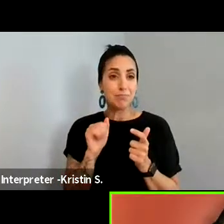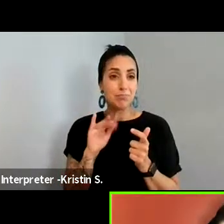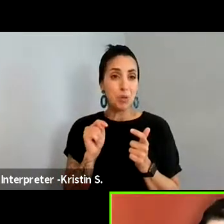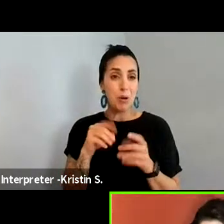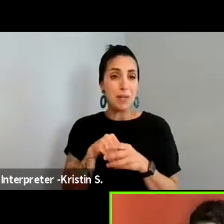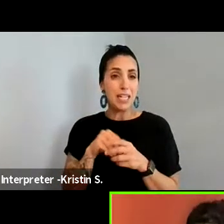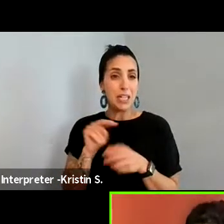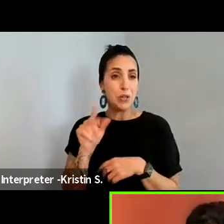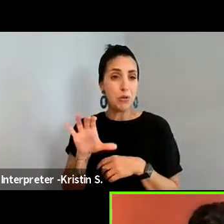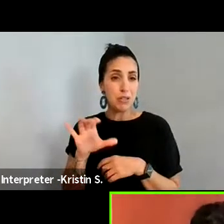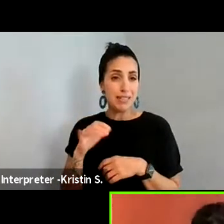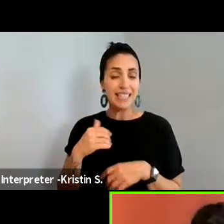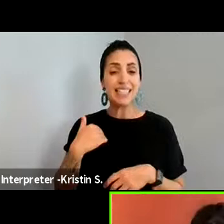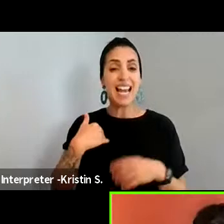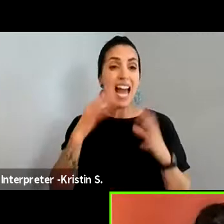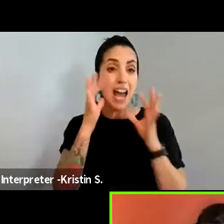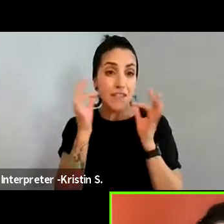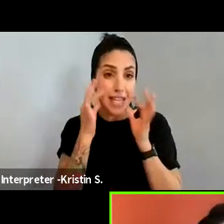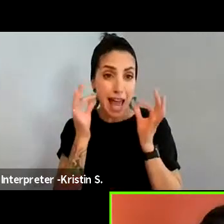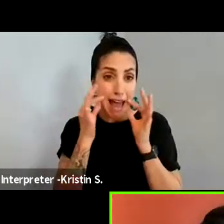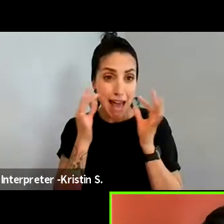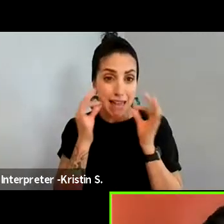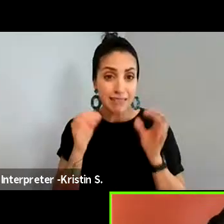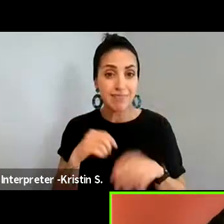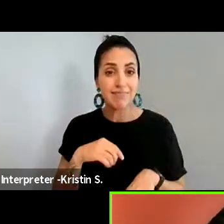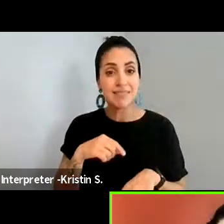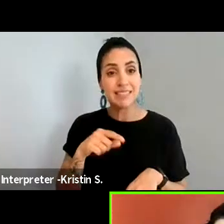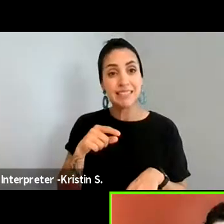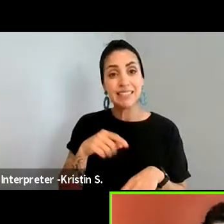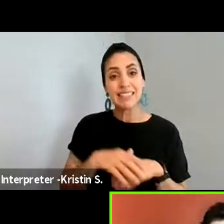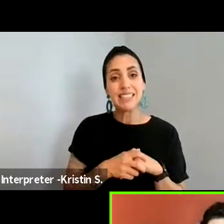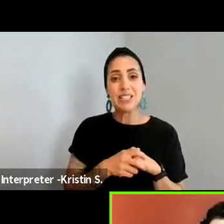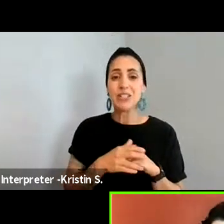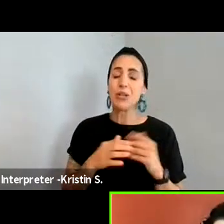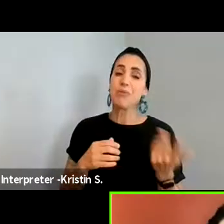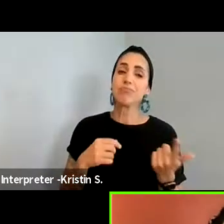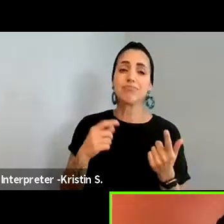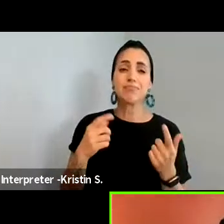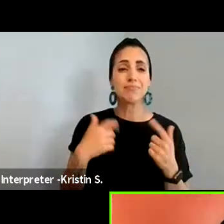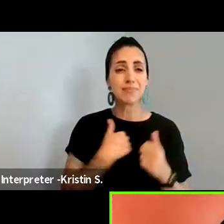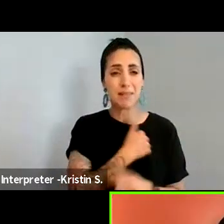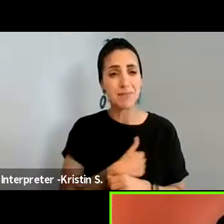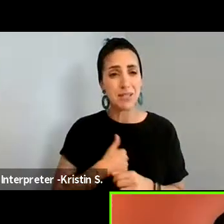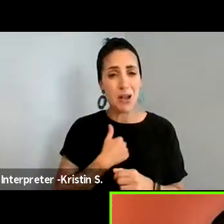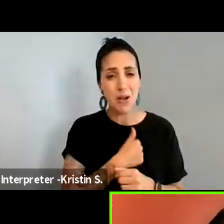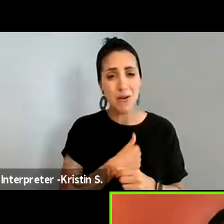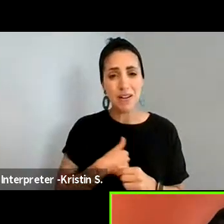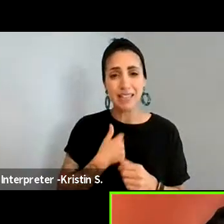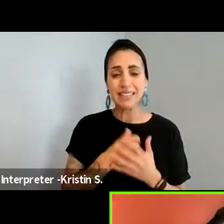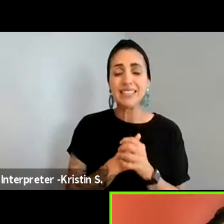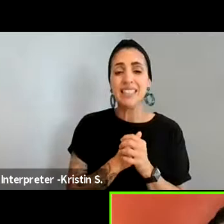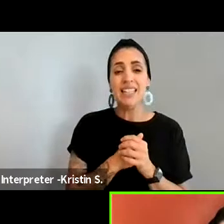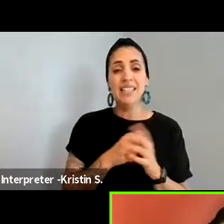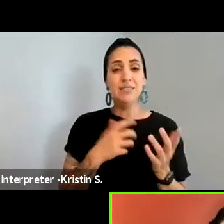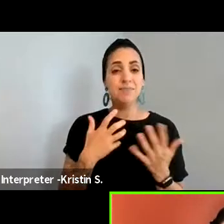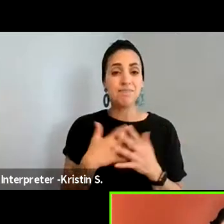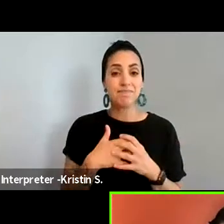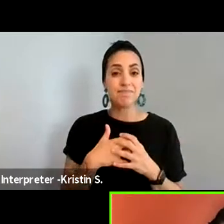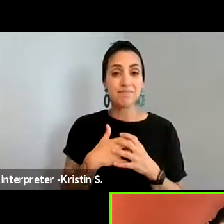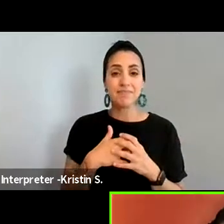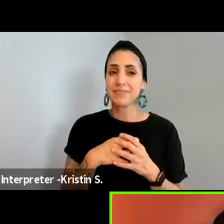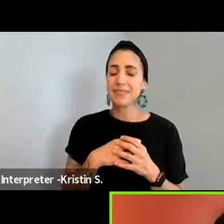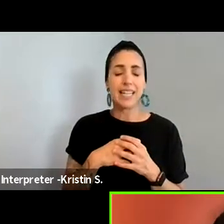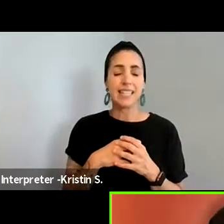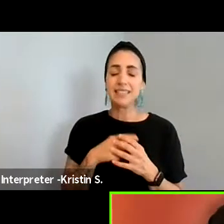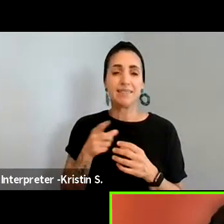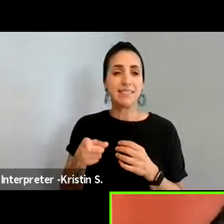cat, and he's sick now. So sorry, but he has been my joy.